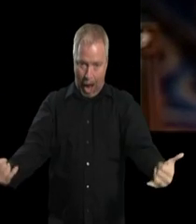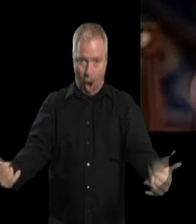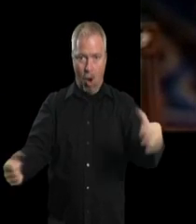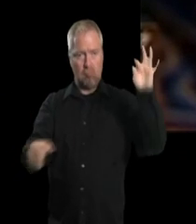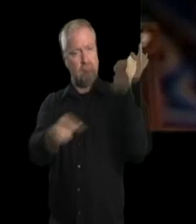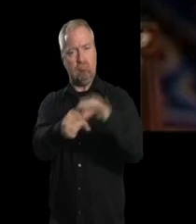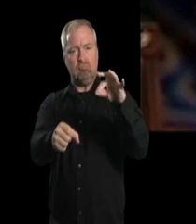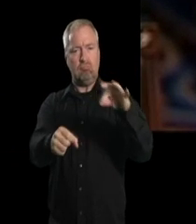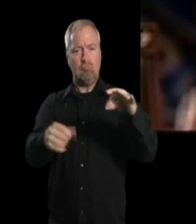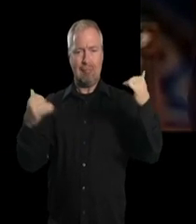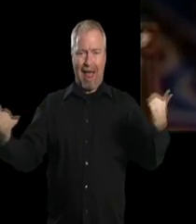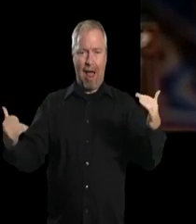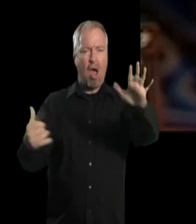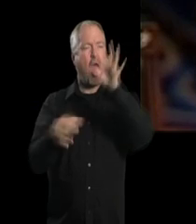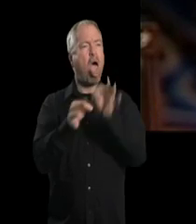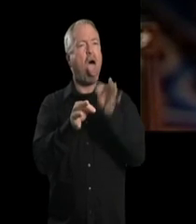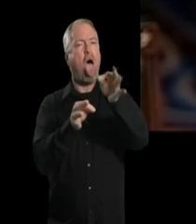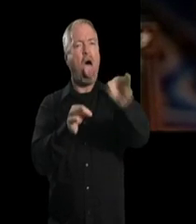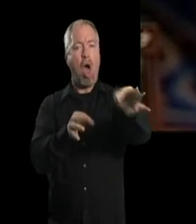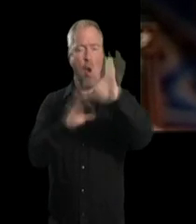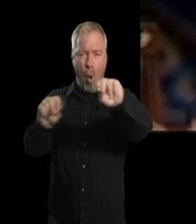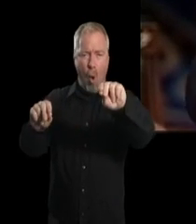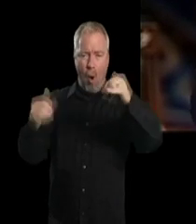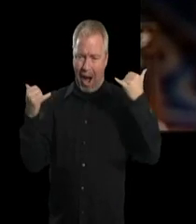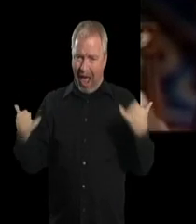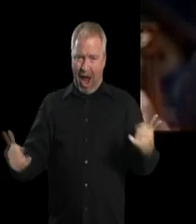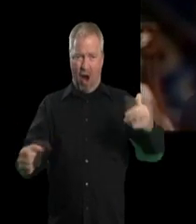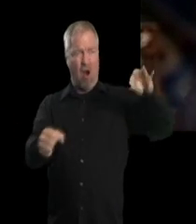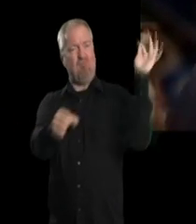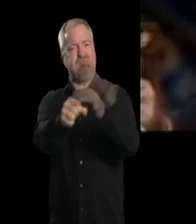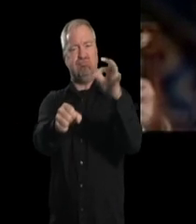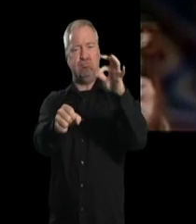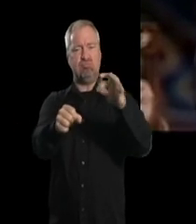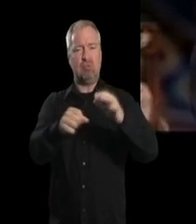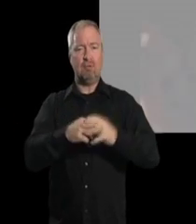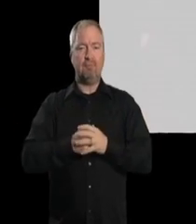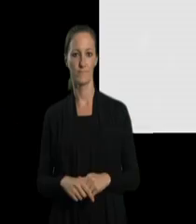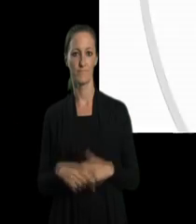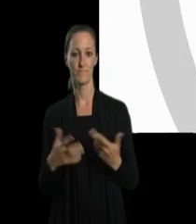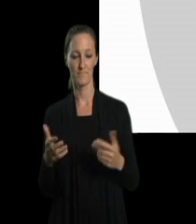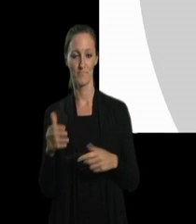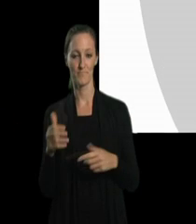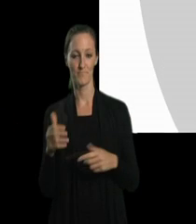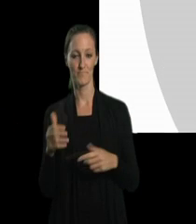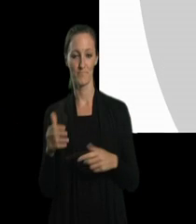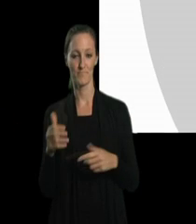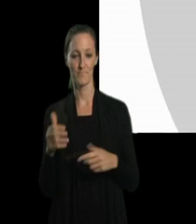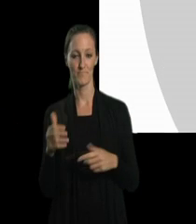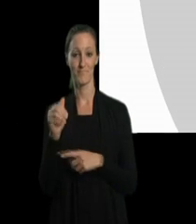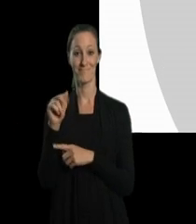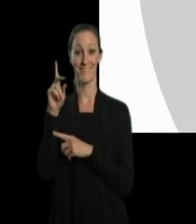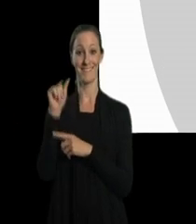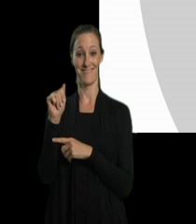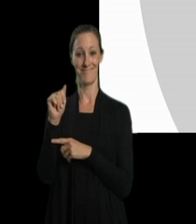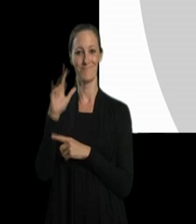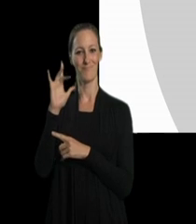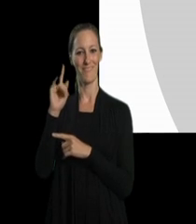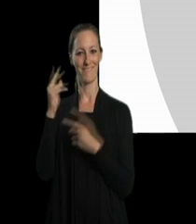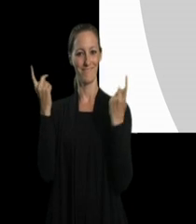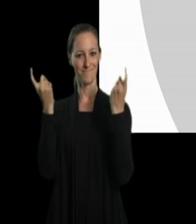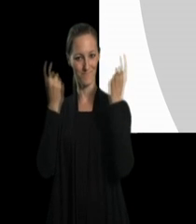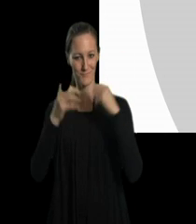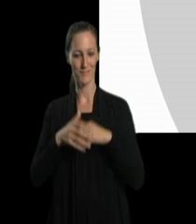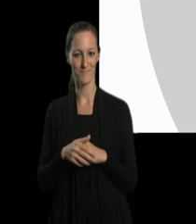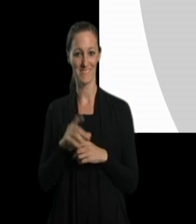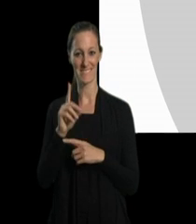Today, tonight, do not delay this bill 1 minute more. Words appear. The ADA